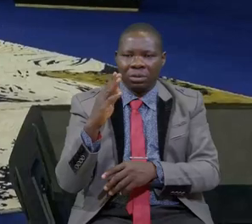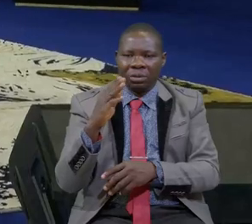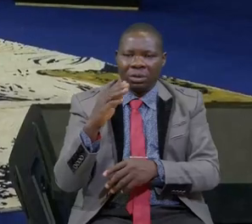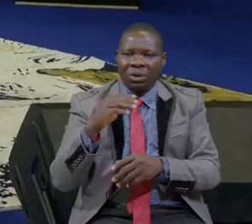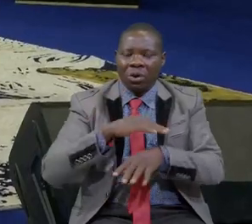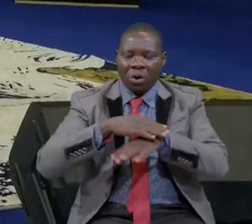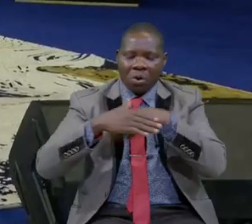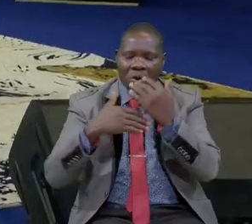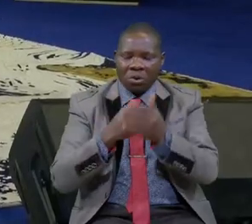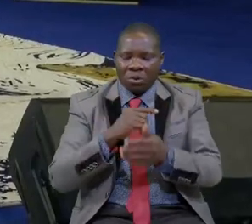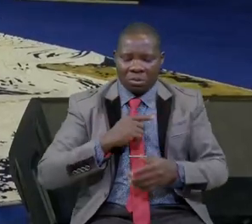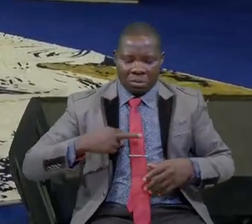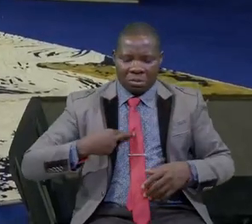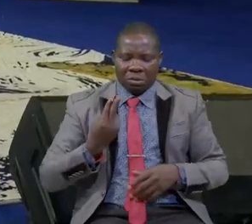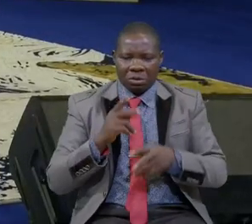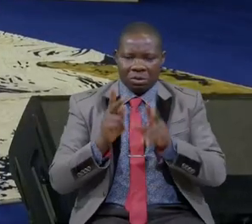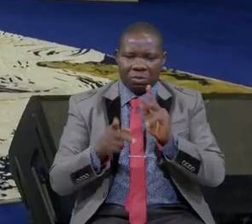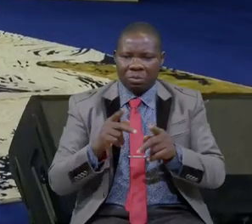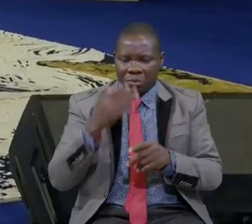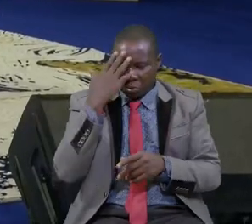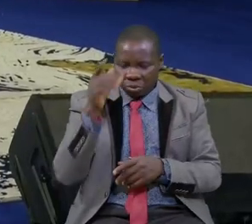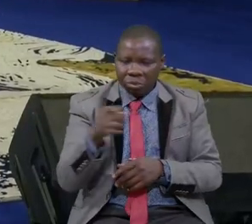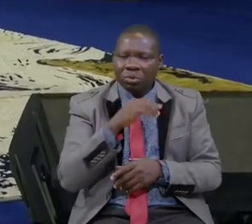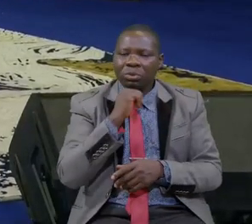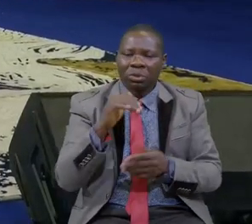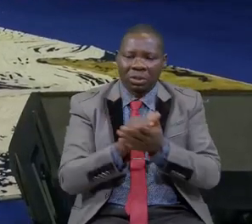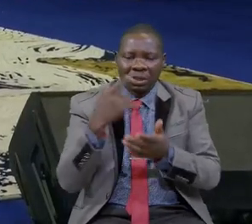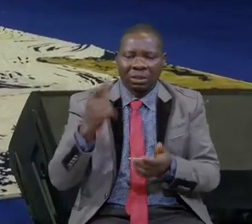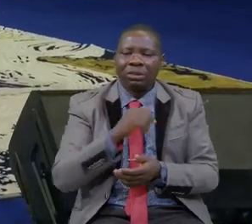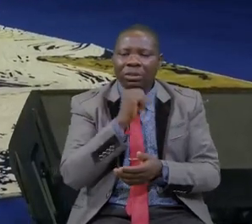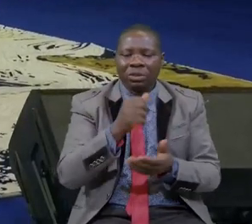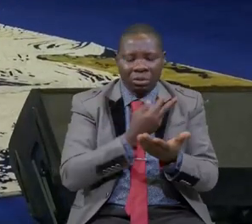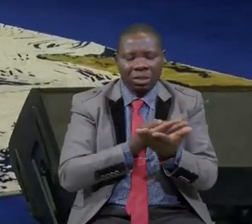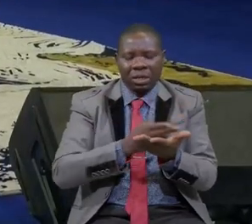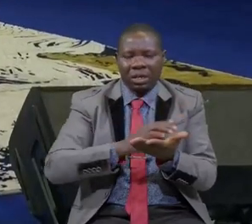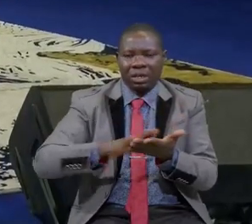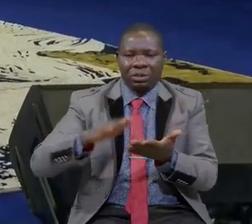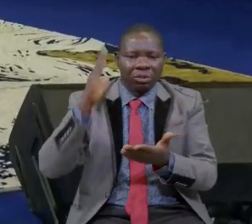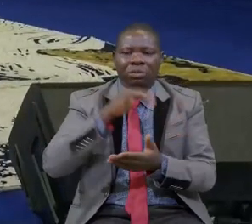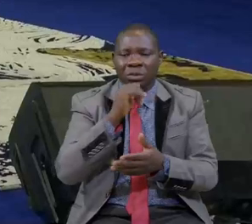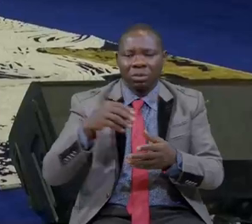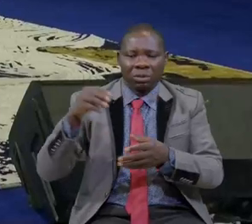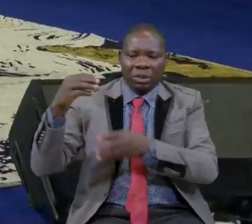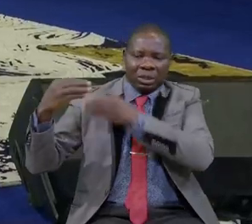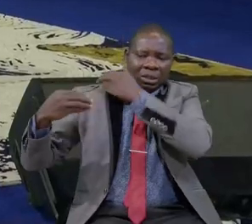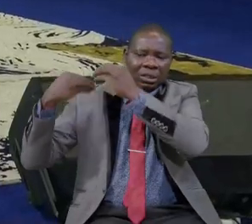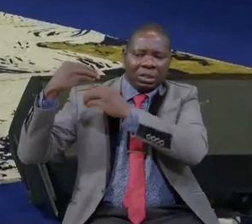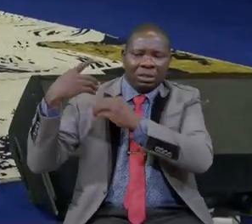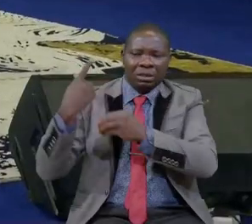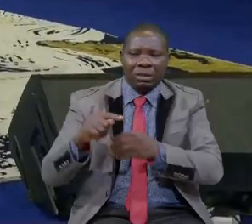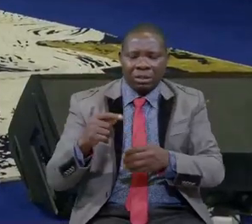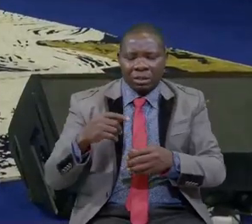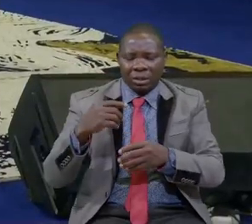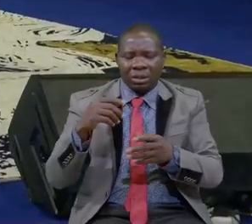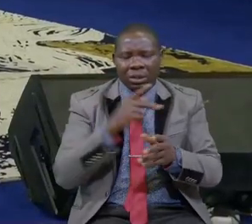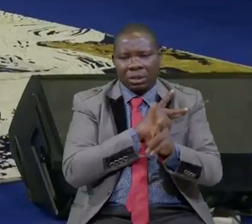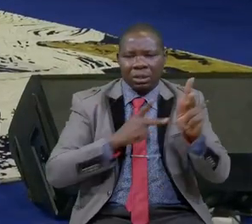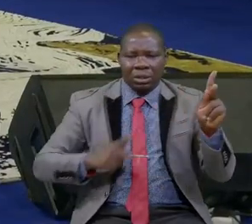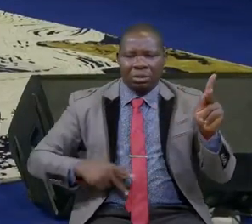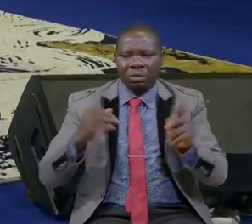unrighteousness. Know ye not that the unrighteous shall not inherit the kingdom of God?